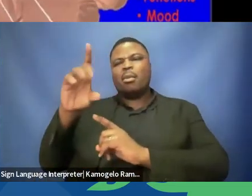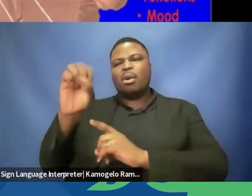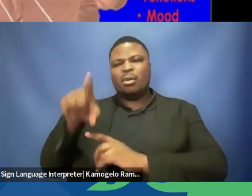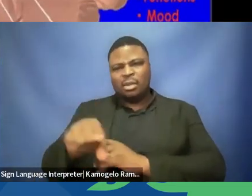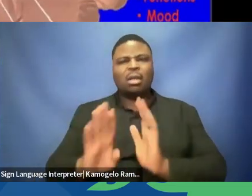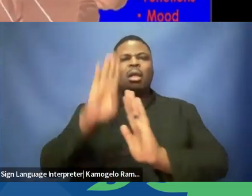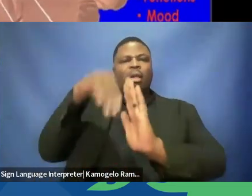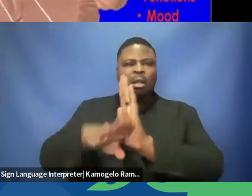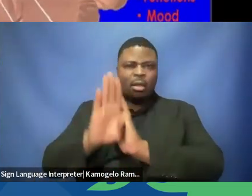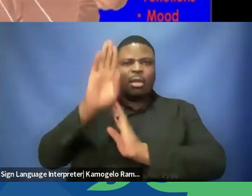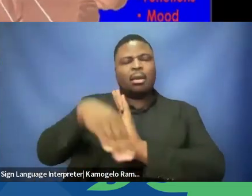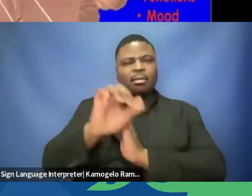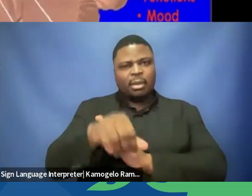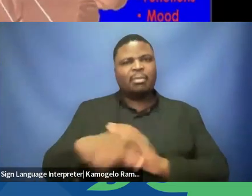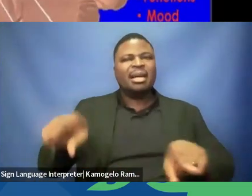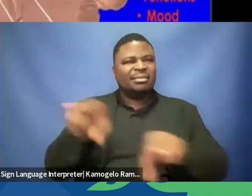and cognition.